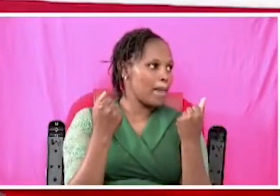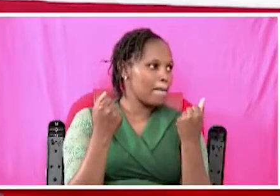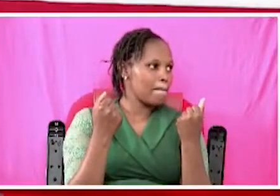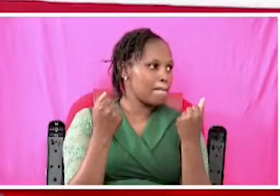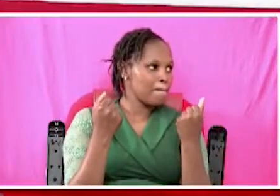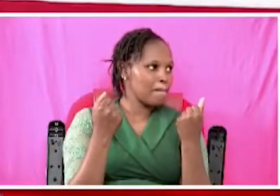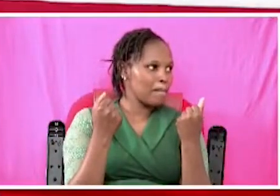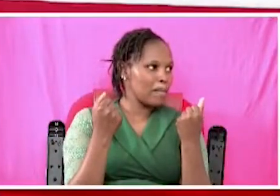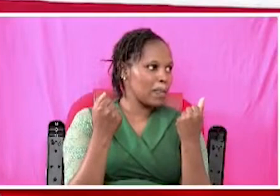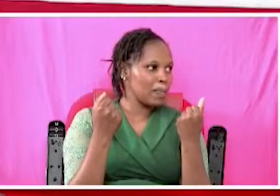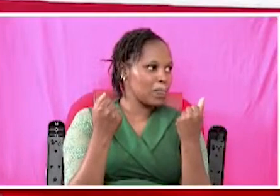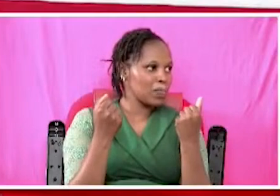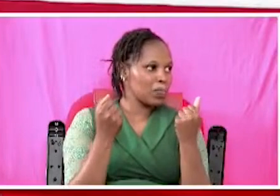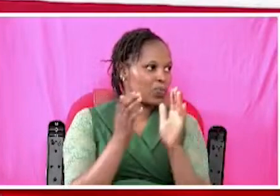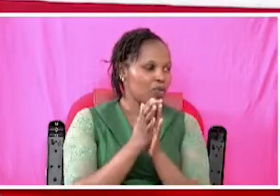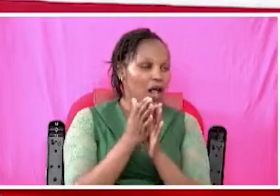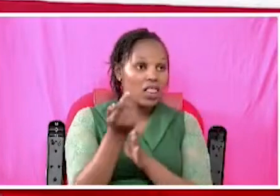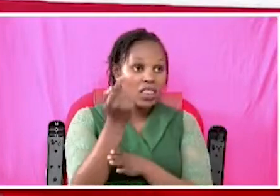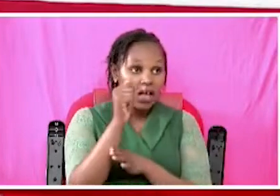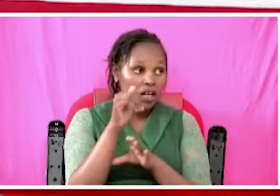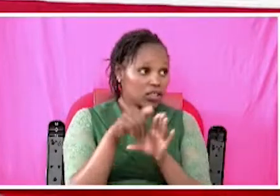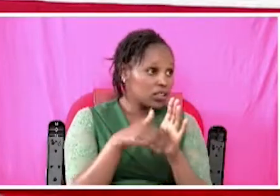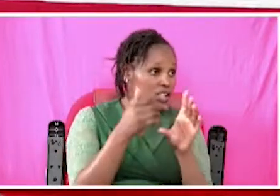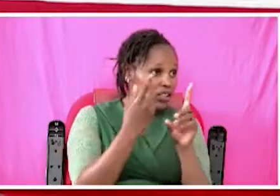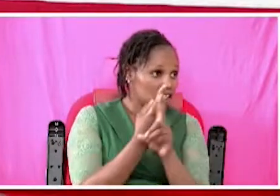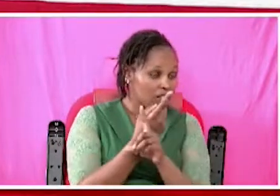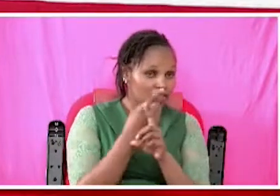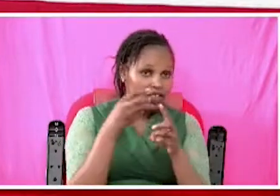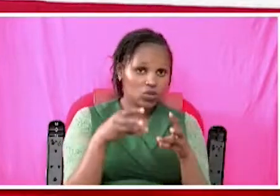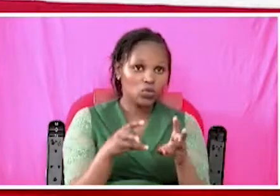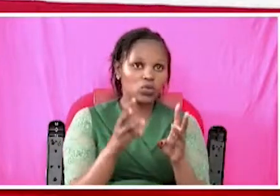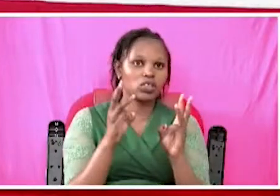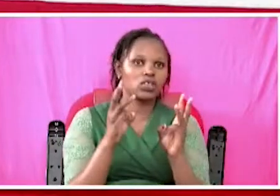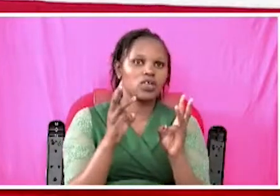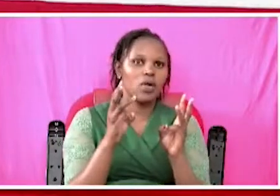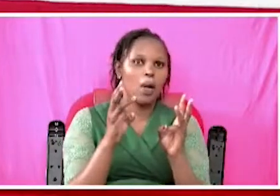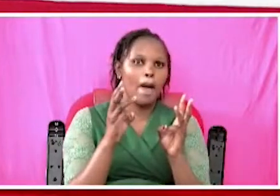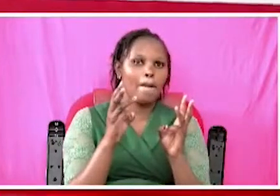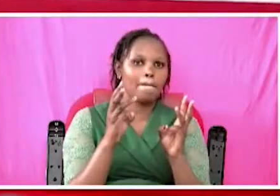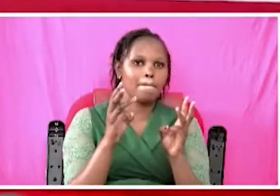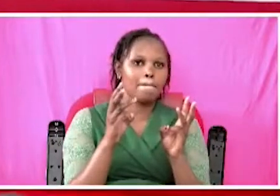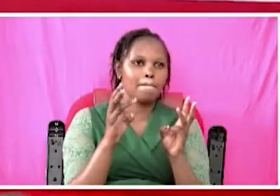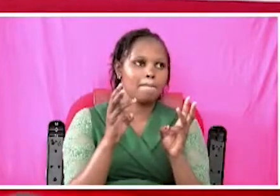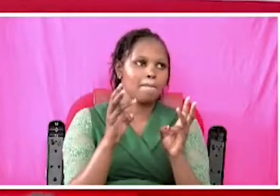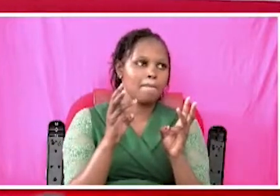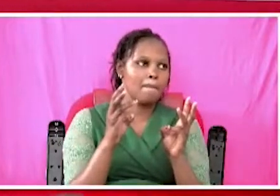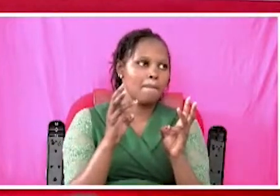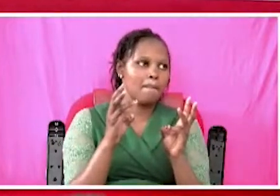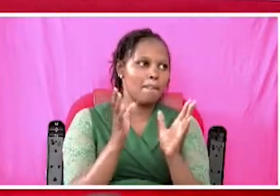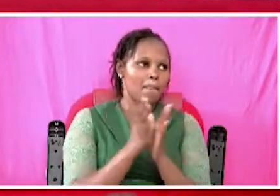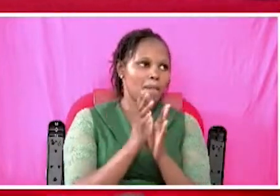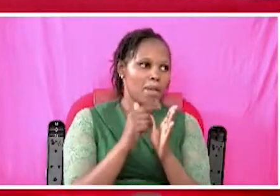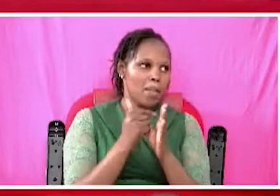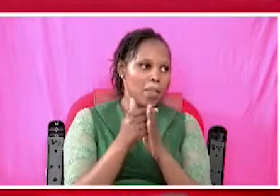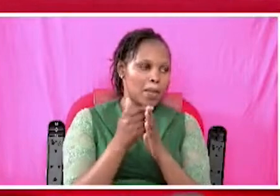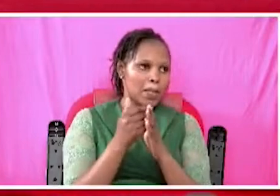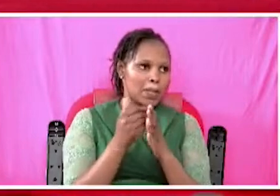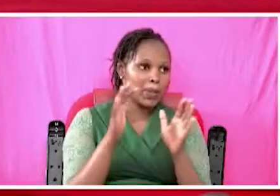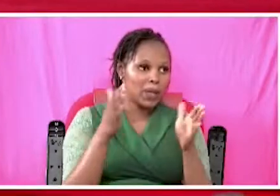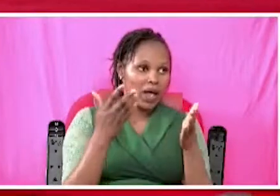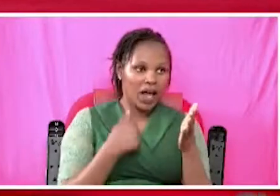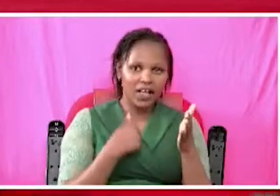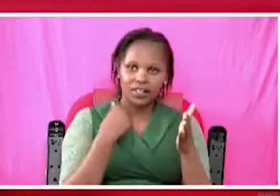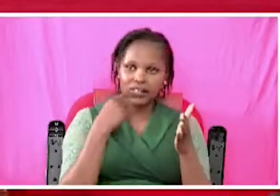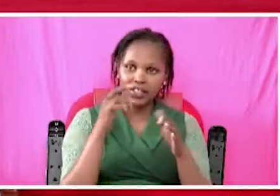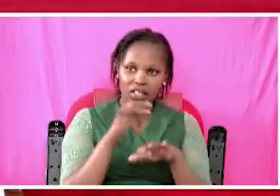And they come in various ways. And as I said earlier, it may come